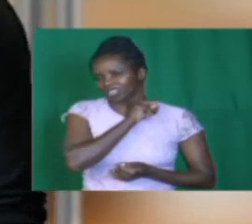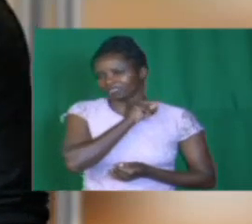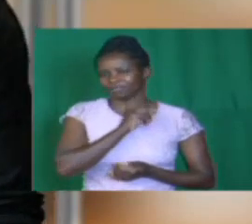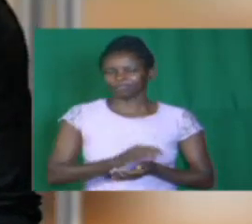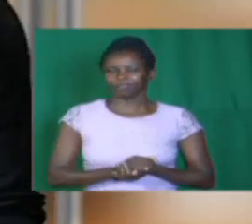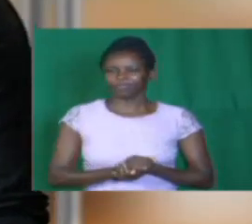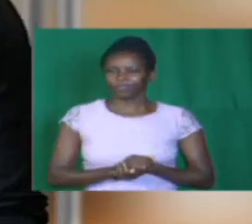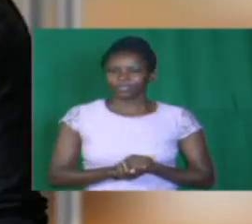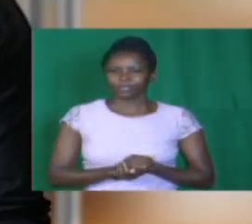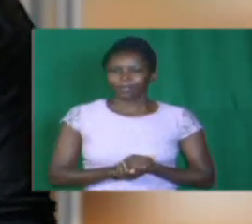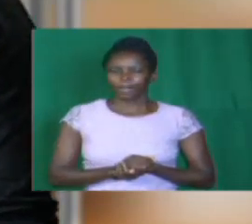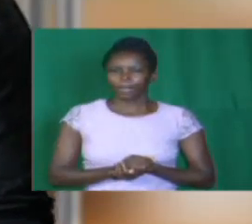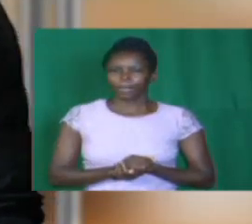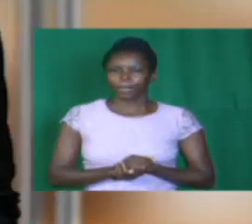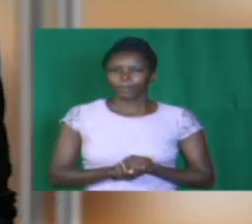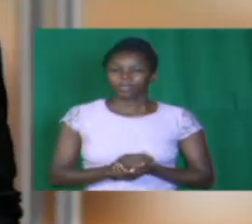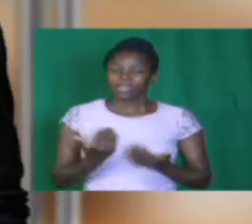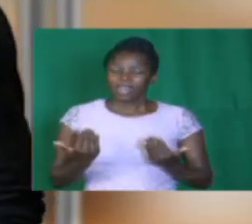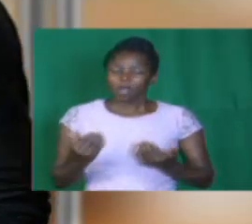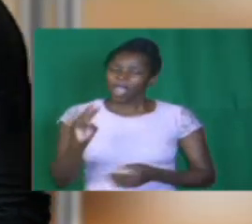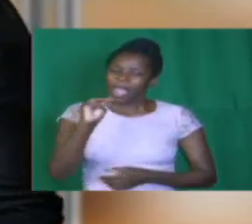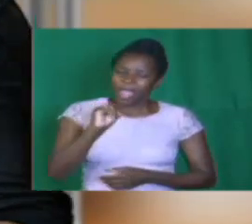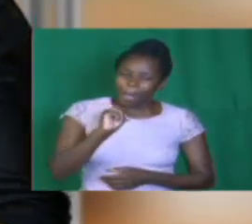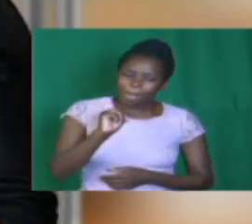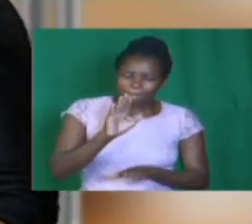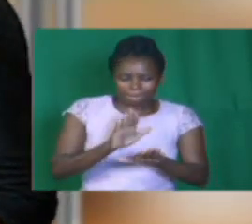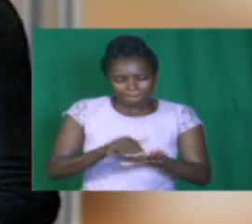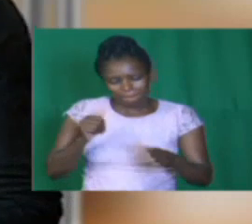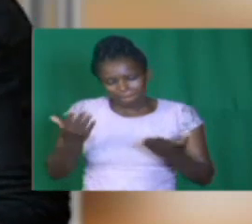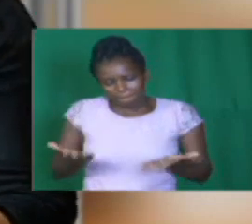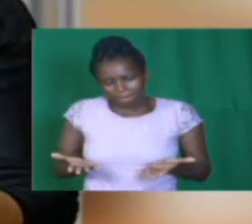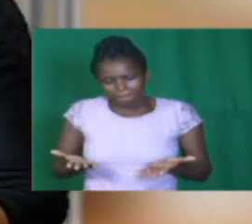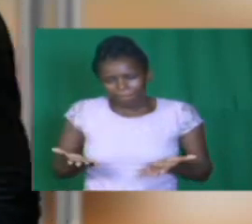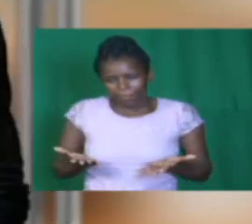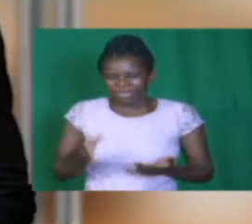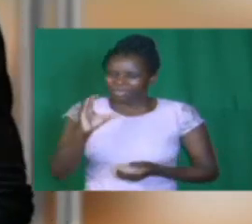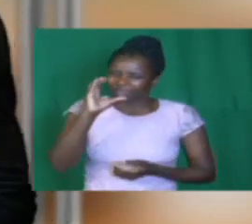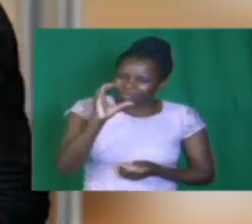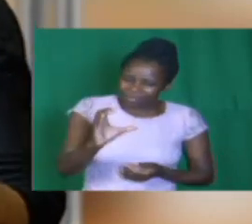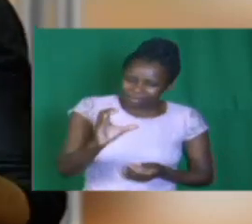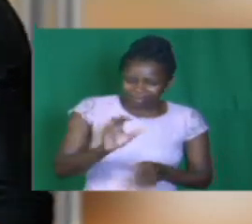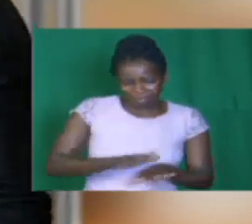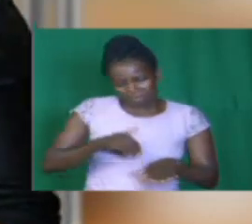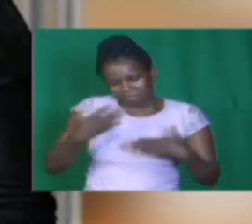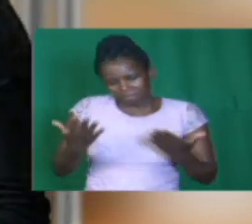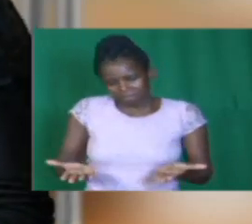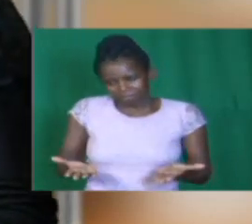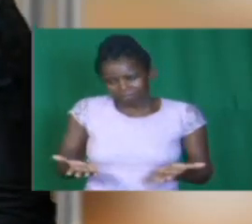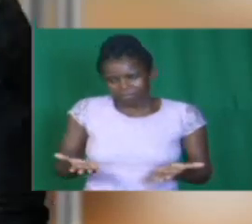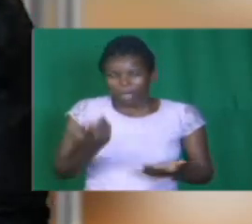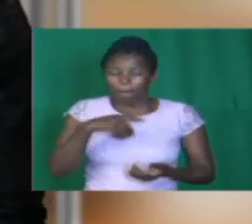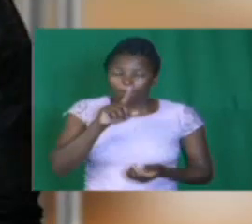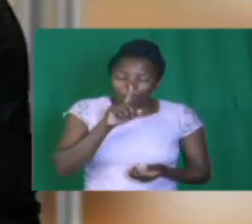where we are not going to be given the m and we are not going to be given the c. Instead, we are going to